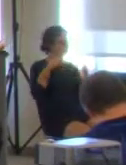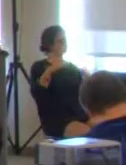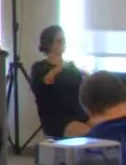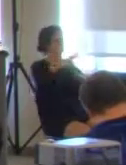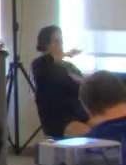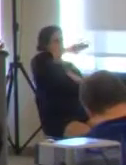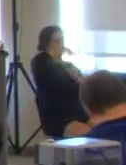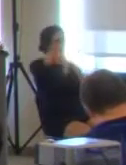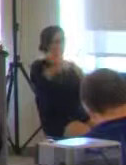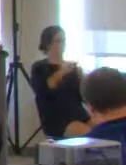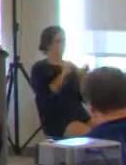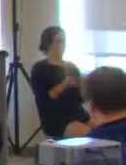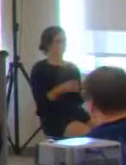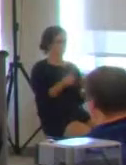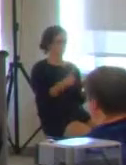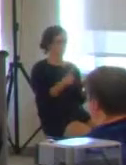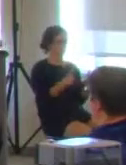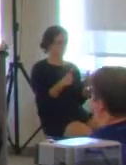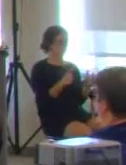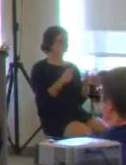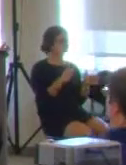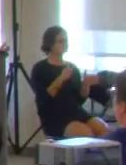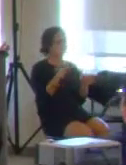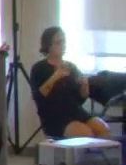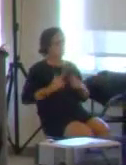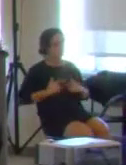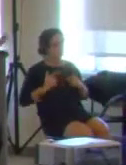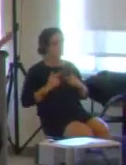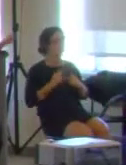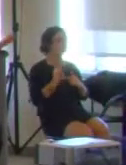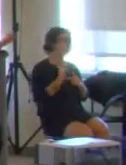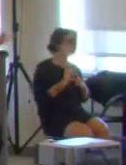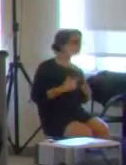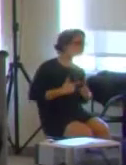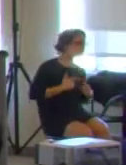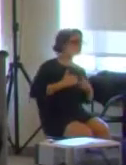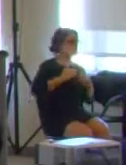of the care plan and the recovery